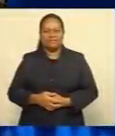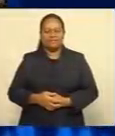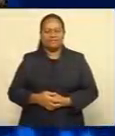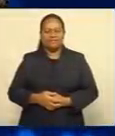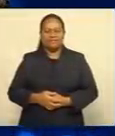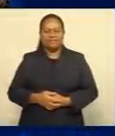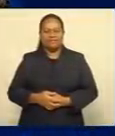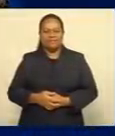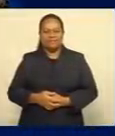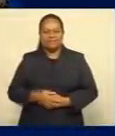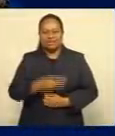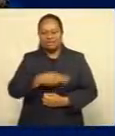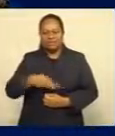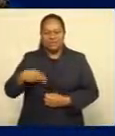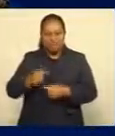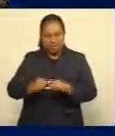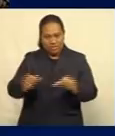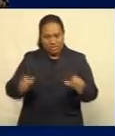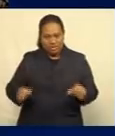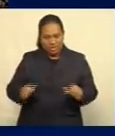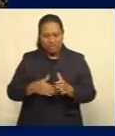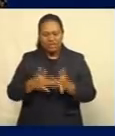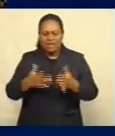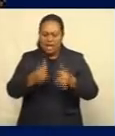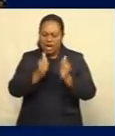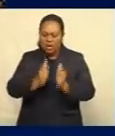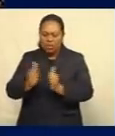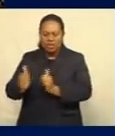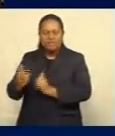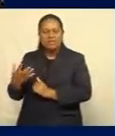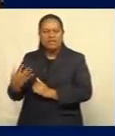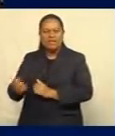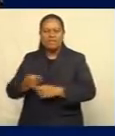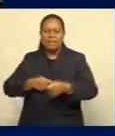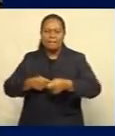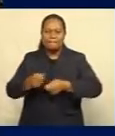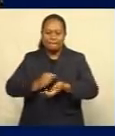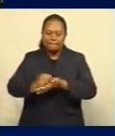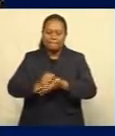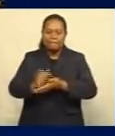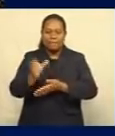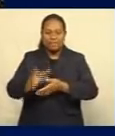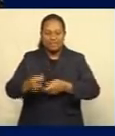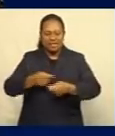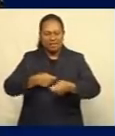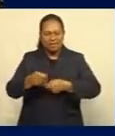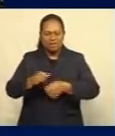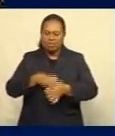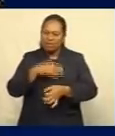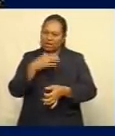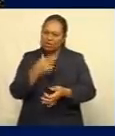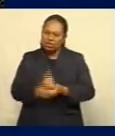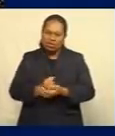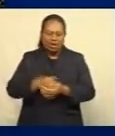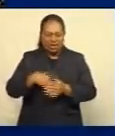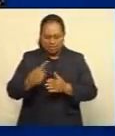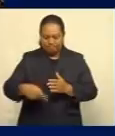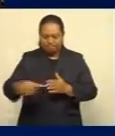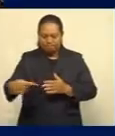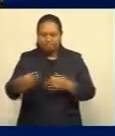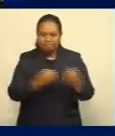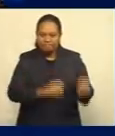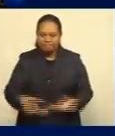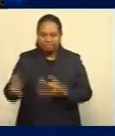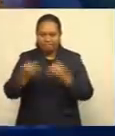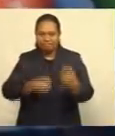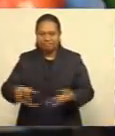The Ministry of Agriculture has made arrangements with market vendors in the containment areas to ensure a consistent supply of fresh